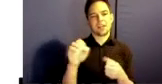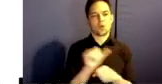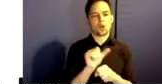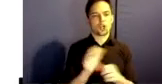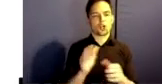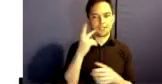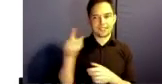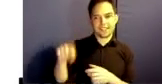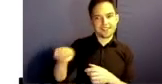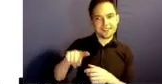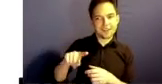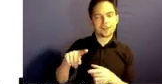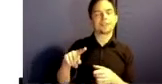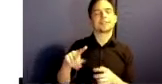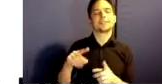have been